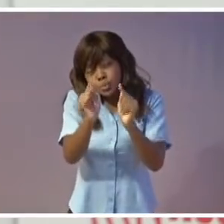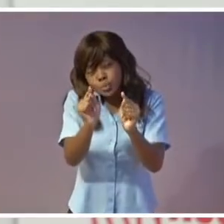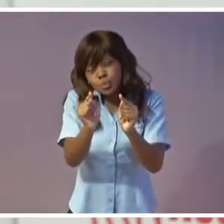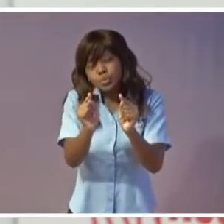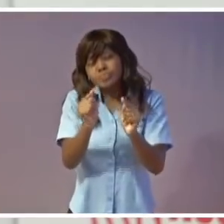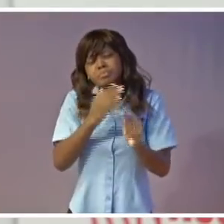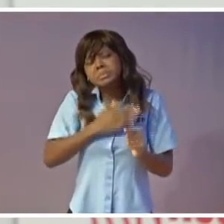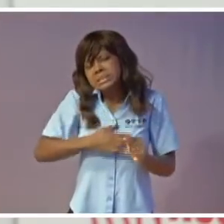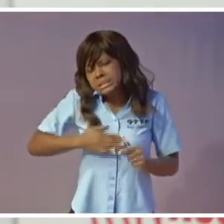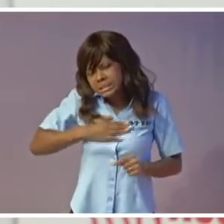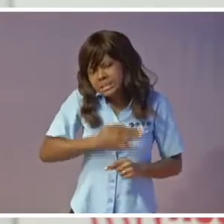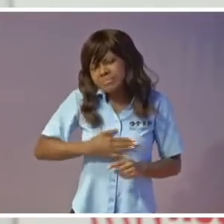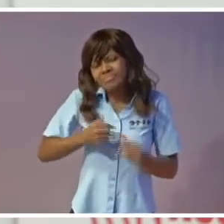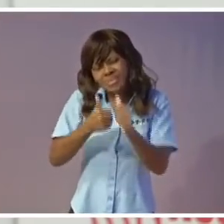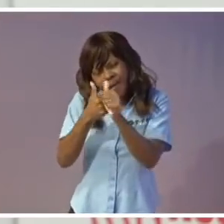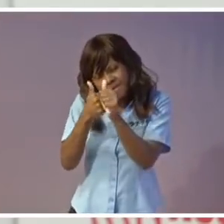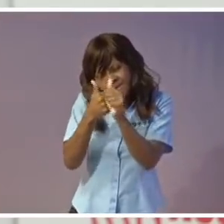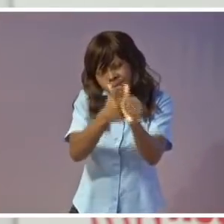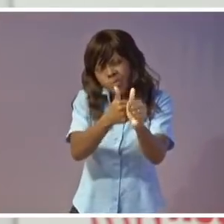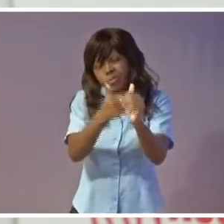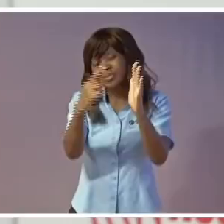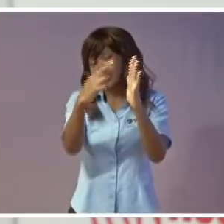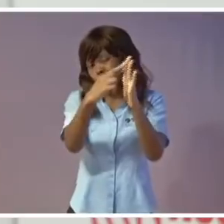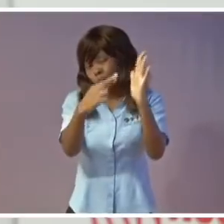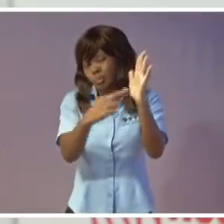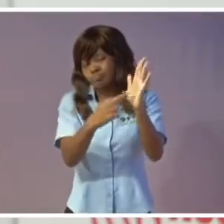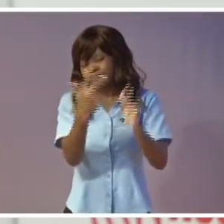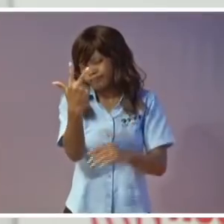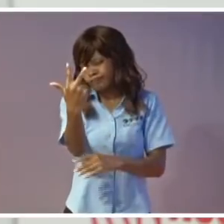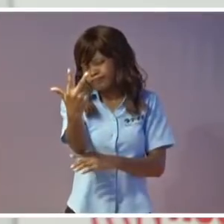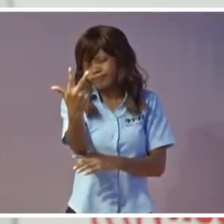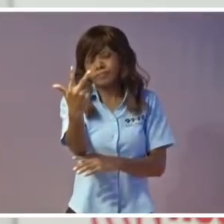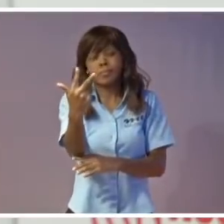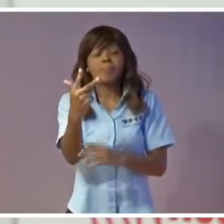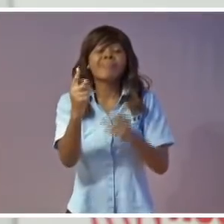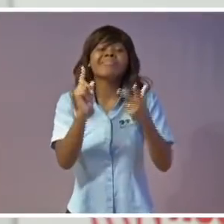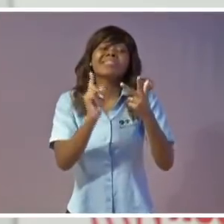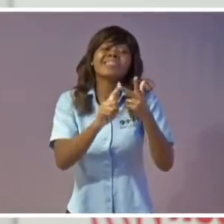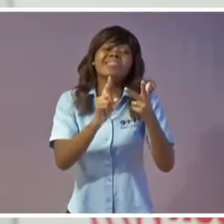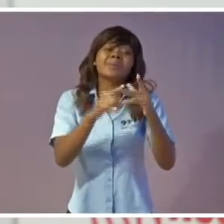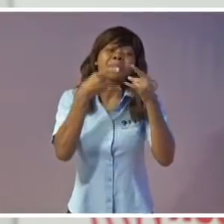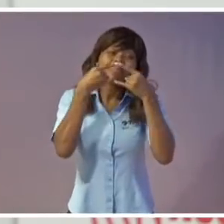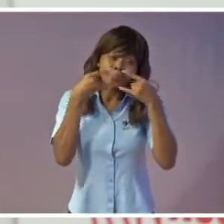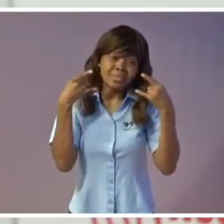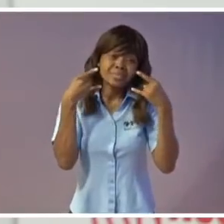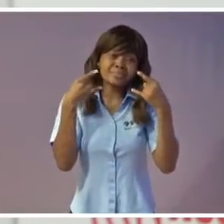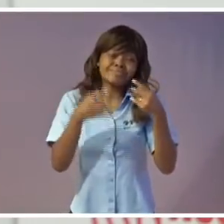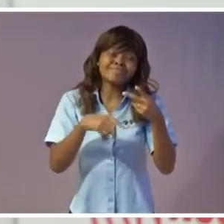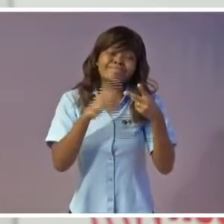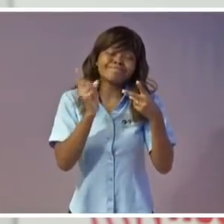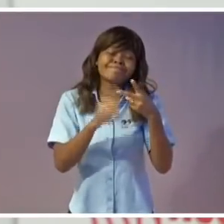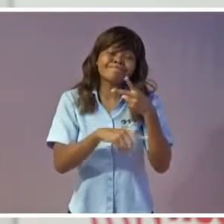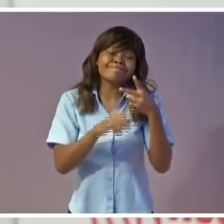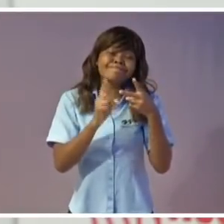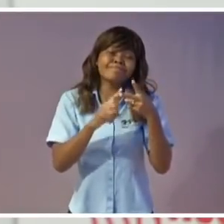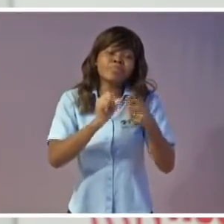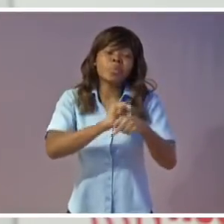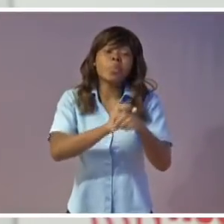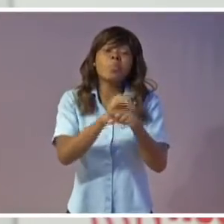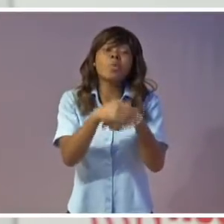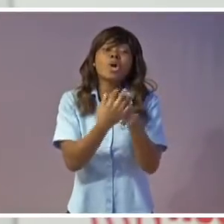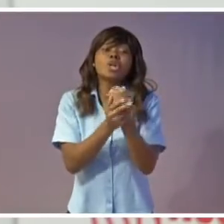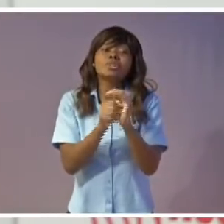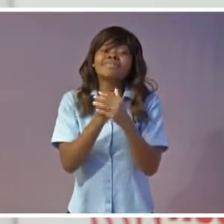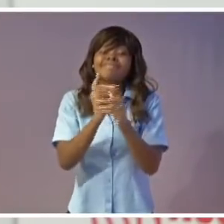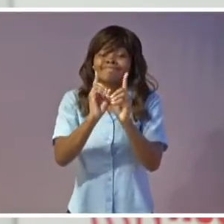W's, but we need each and every one of you to please take up on the offer of vaccination, take up on the offer of the